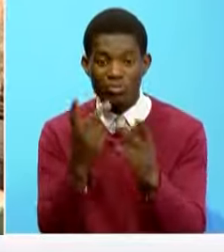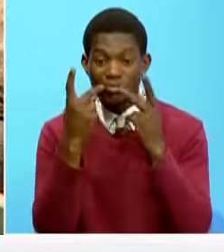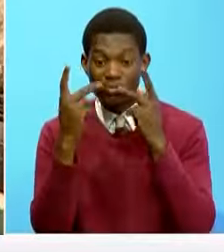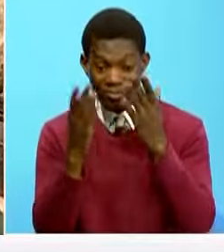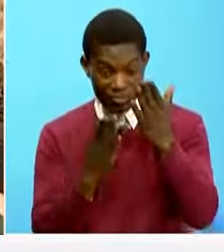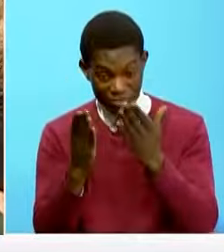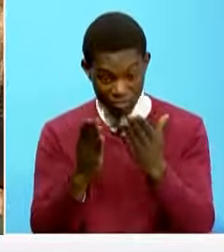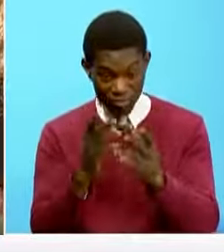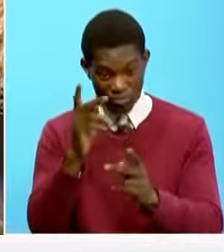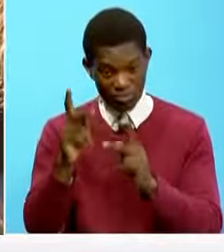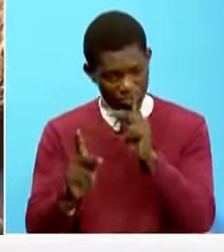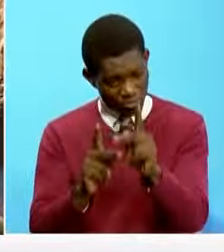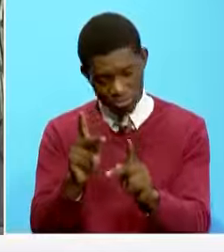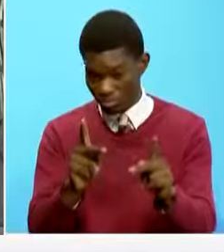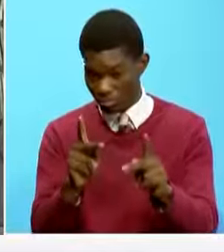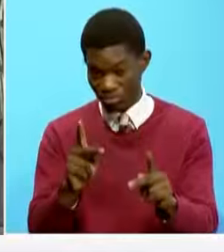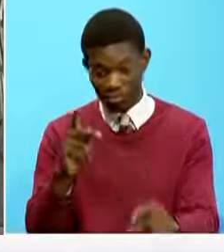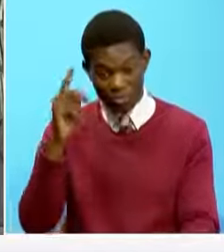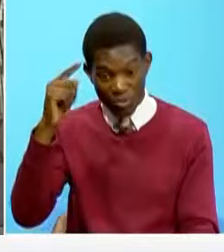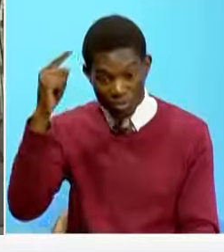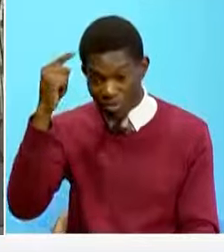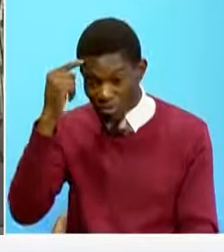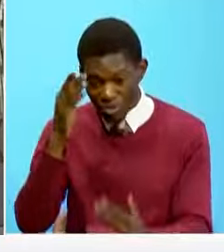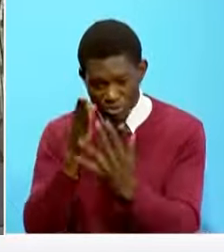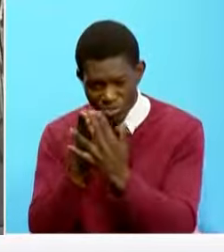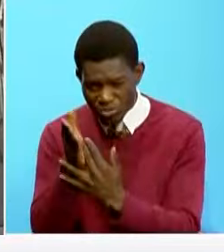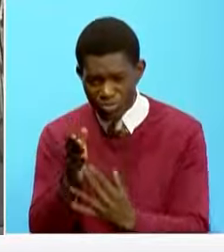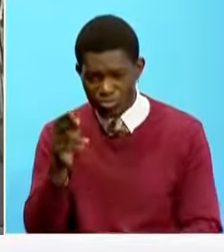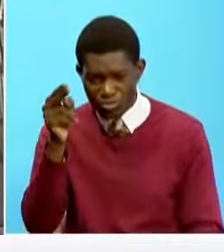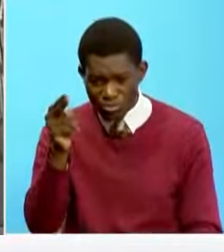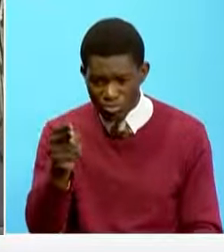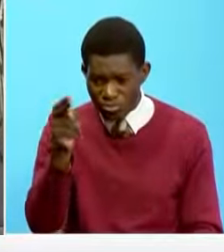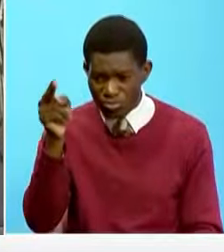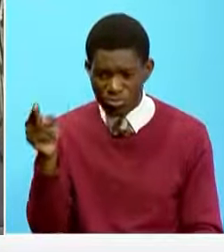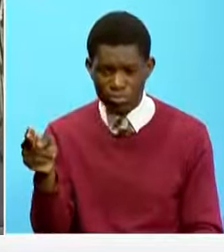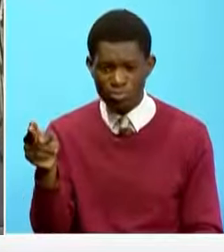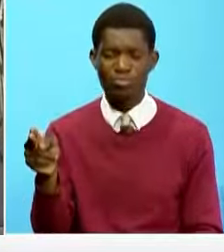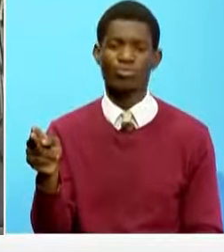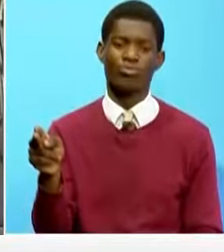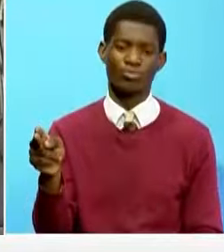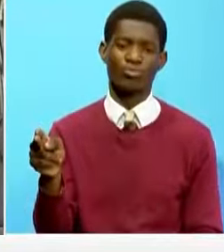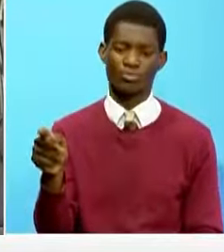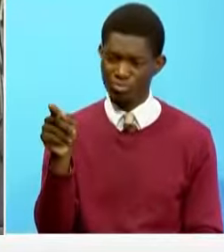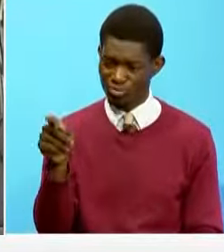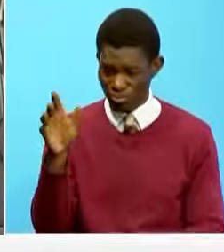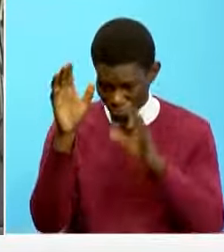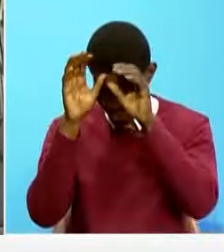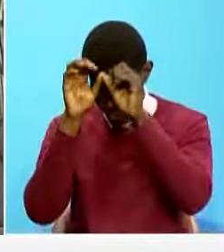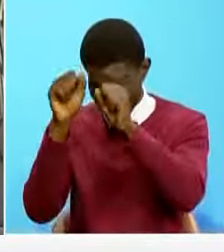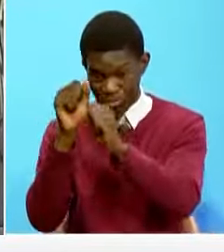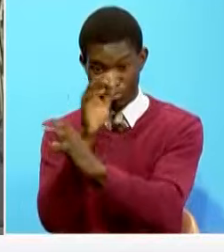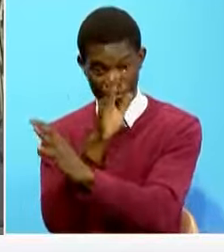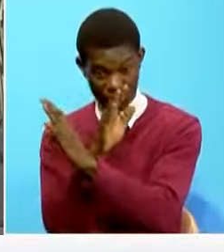people, government under the able leadership of His Excellency Mr. Hakainde Hichilema, President of the Republic of